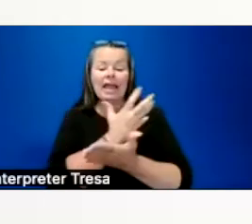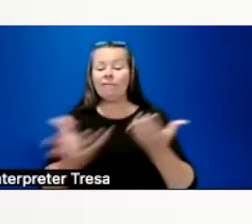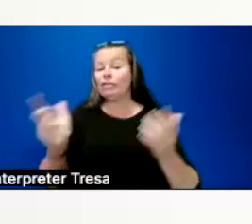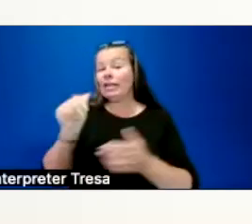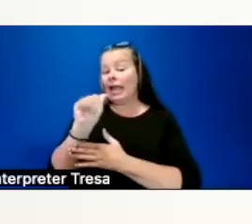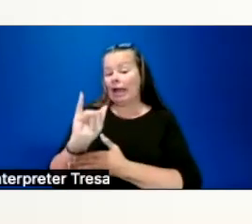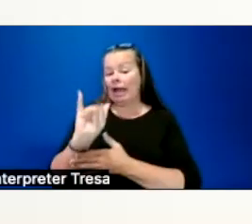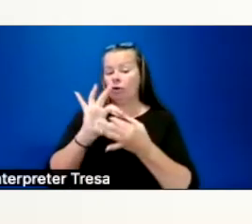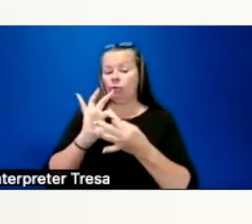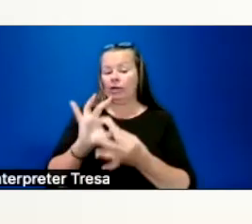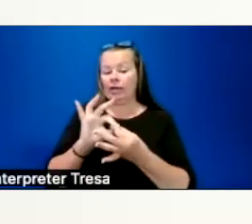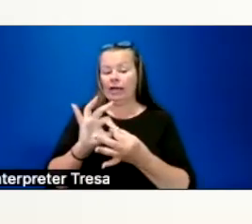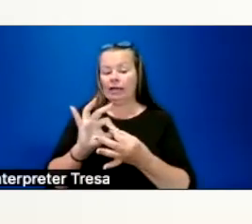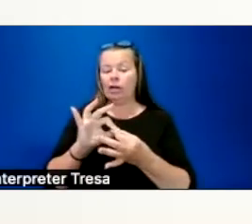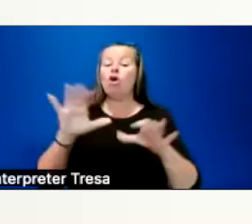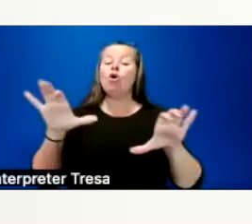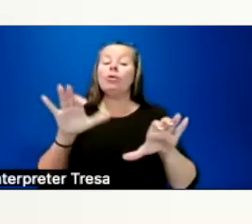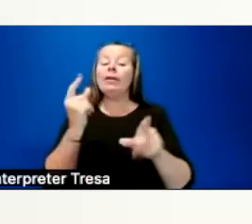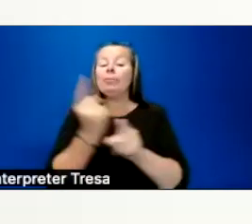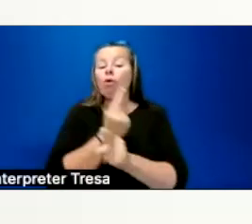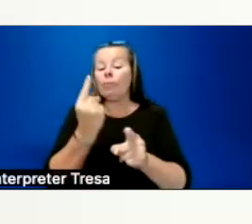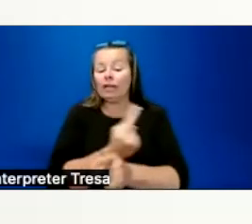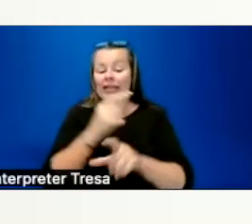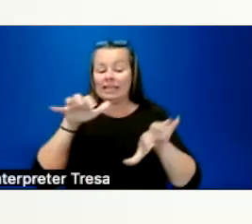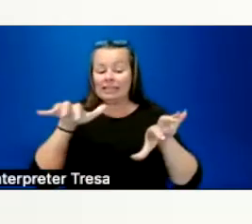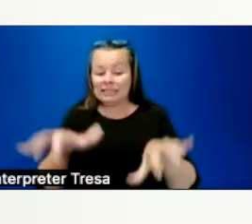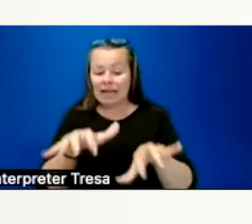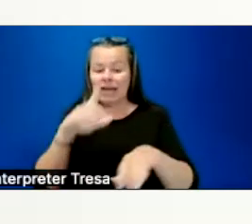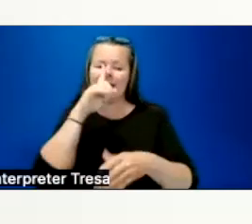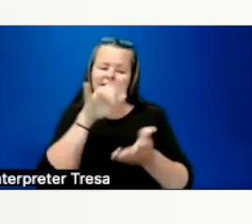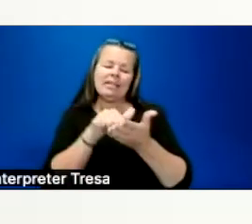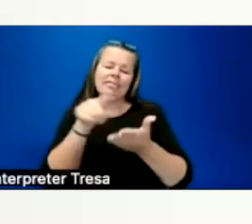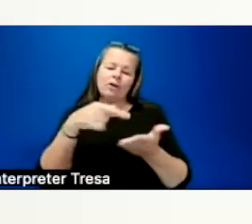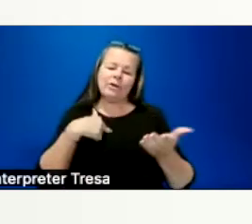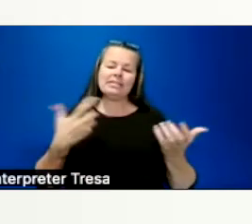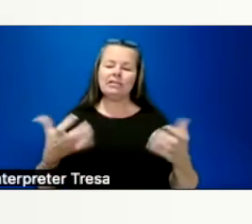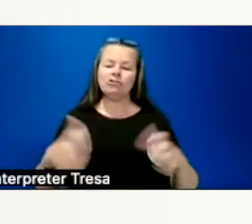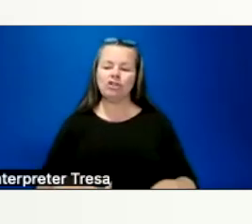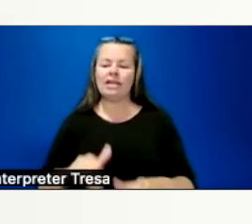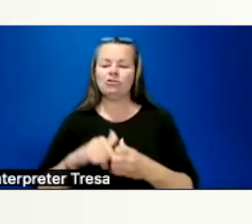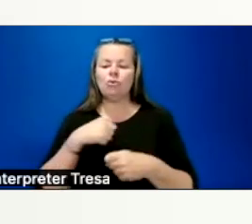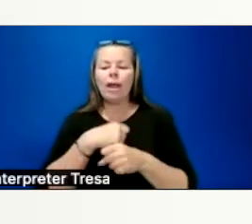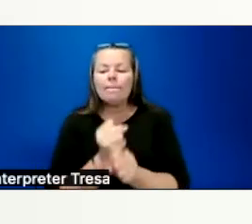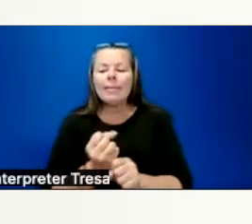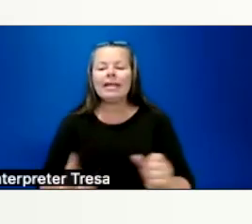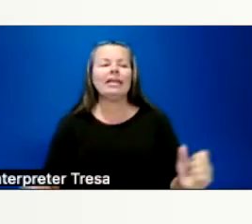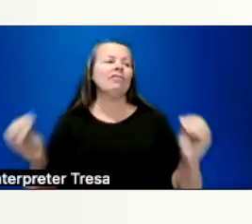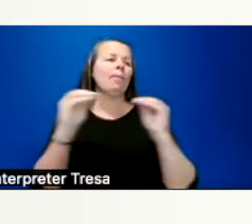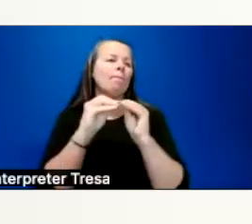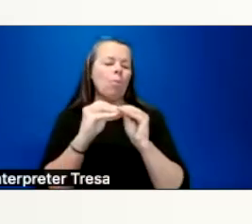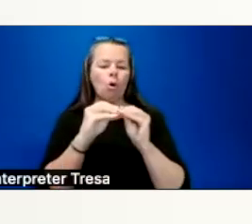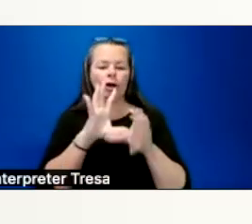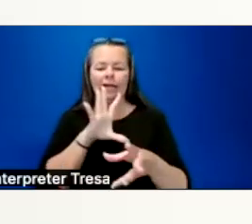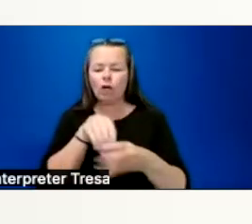I think we do have a chance there to make it even more, I mean, to make it more